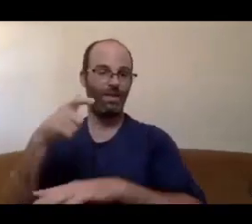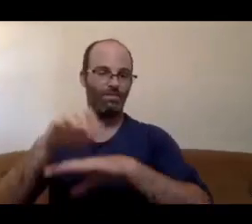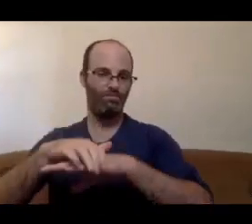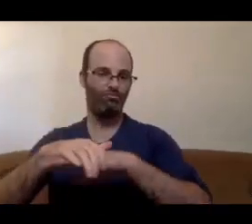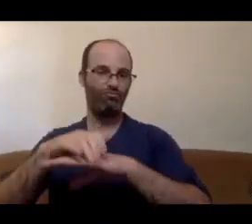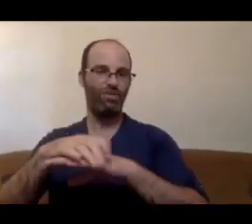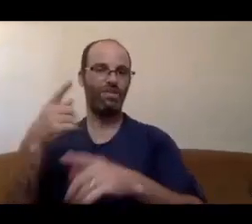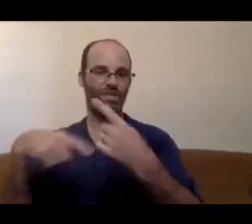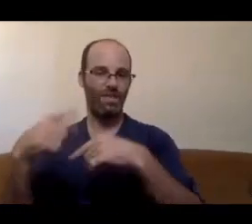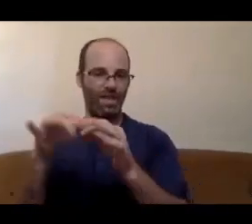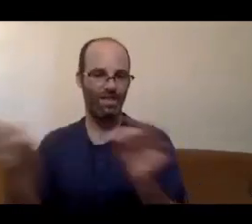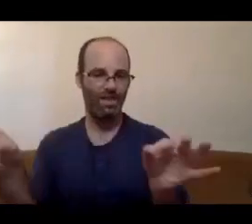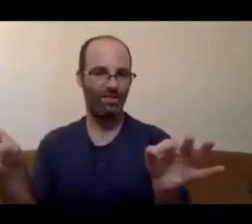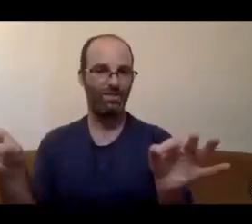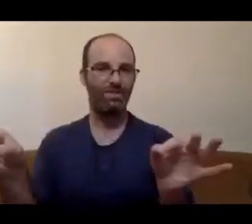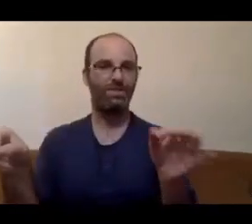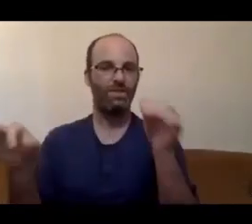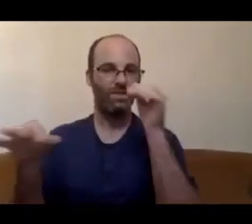the learning.